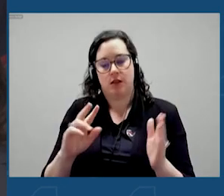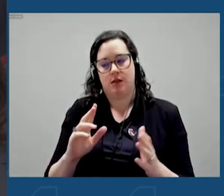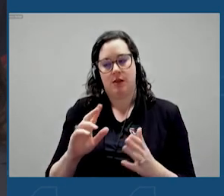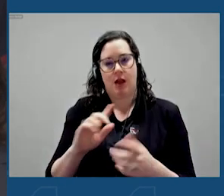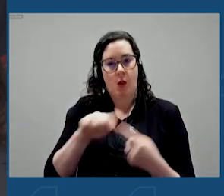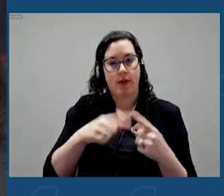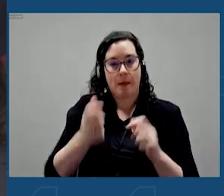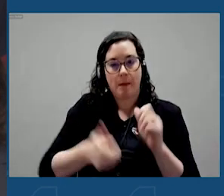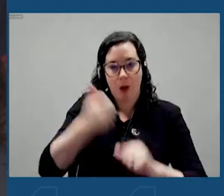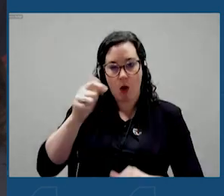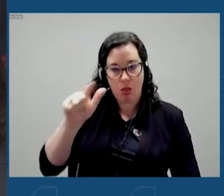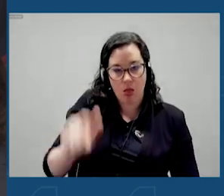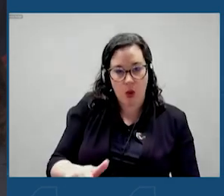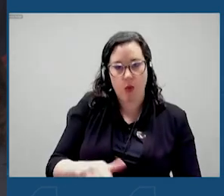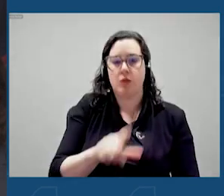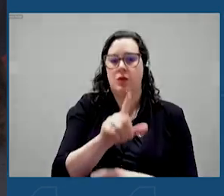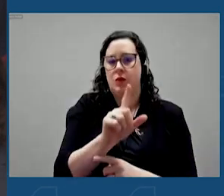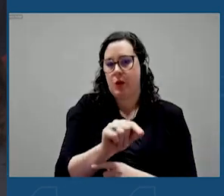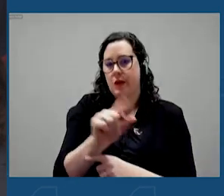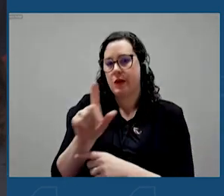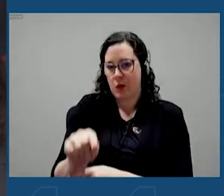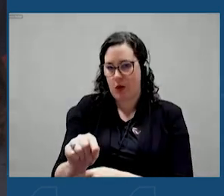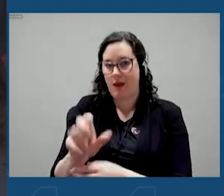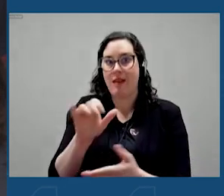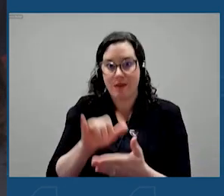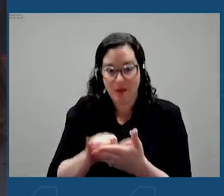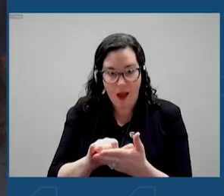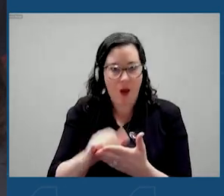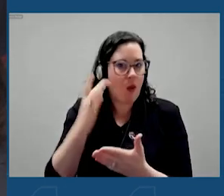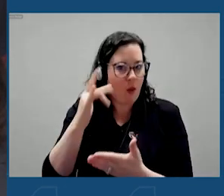2020, the height of the COVID pandemic.